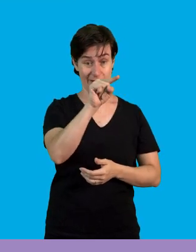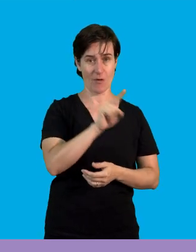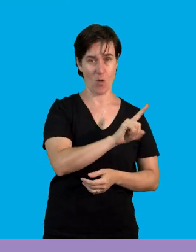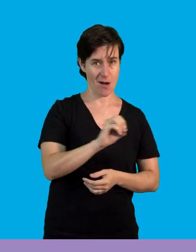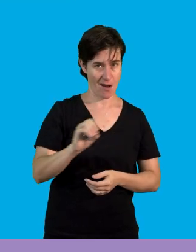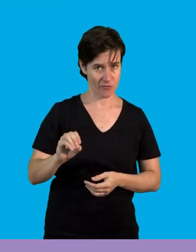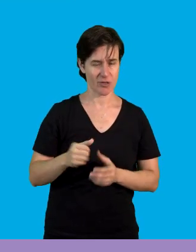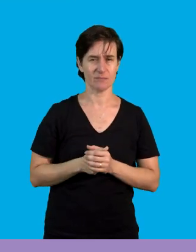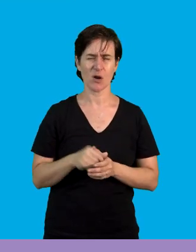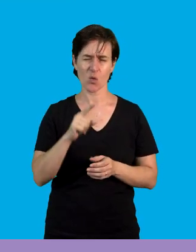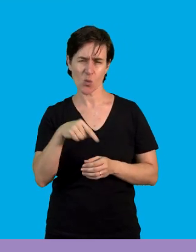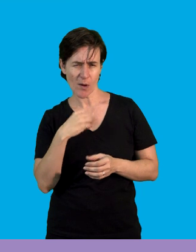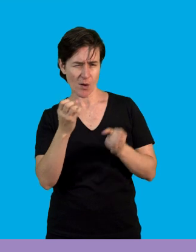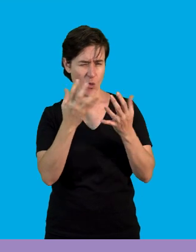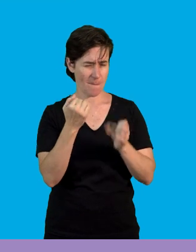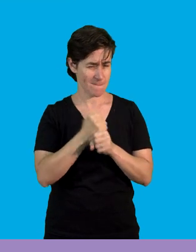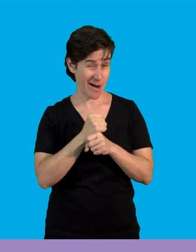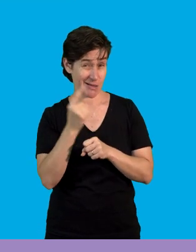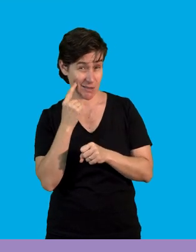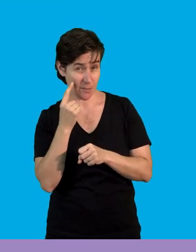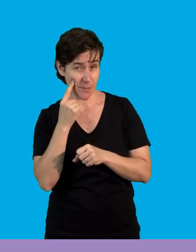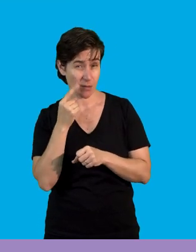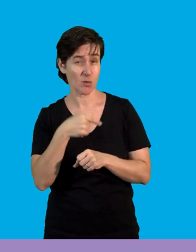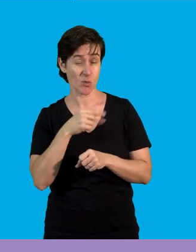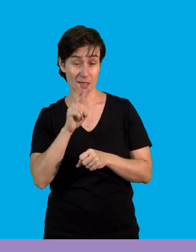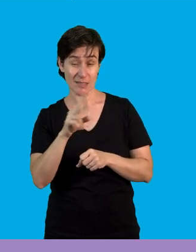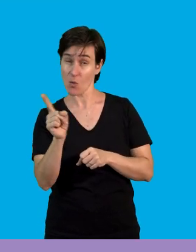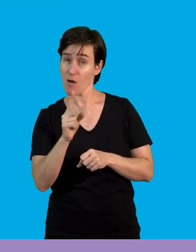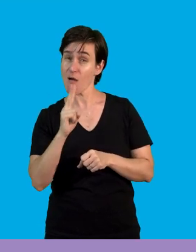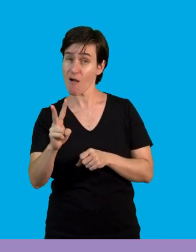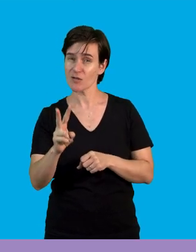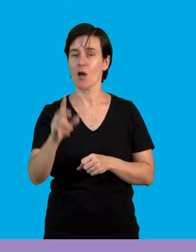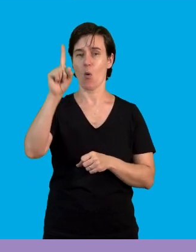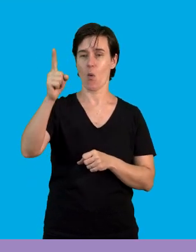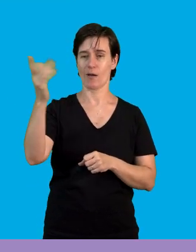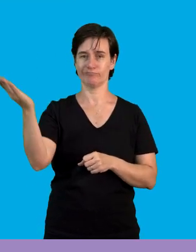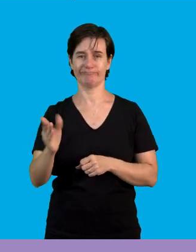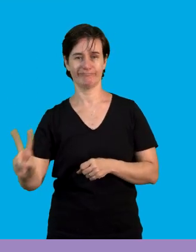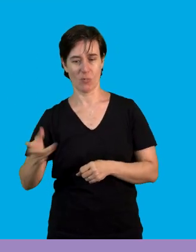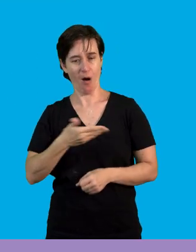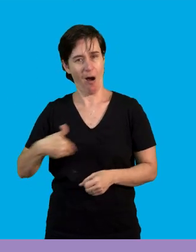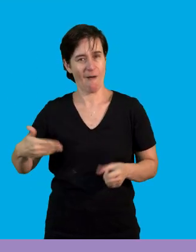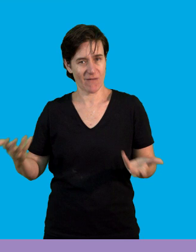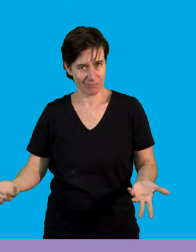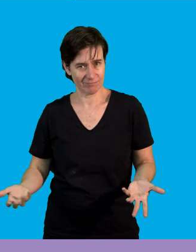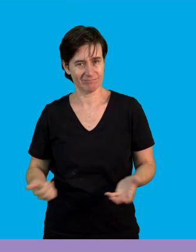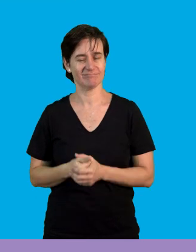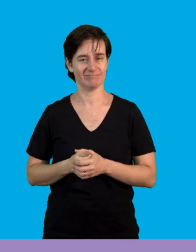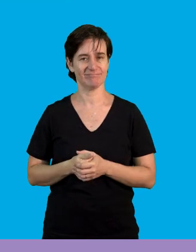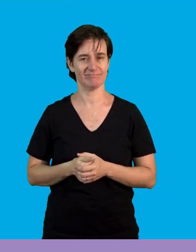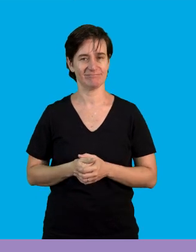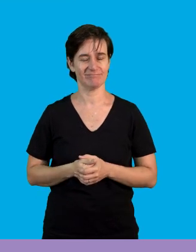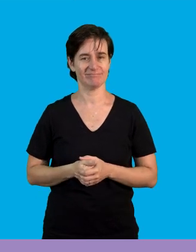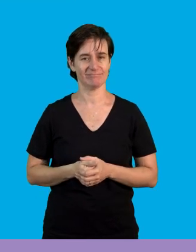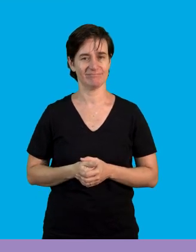50 divided by 100. And the outcome, when we simplified it, we found a half. The